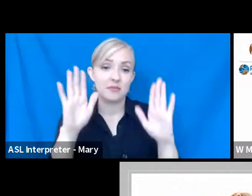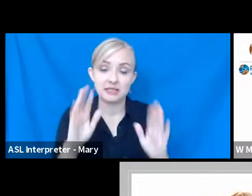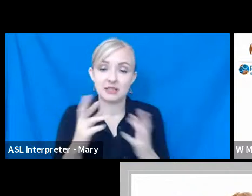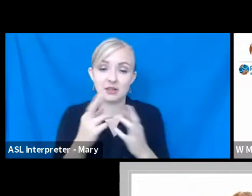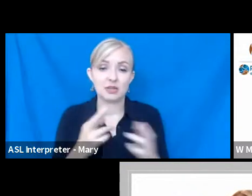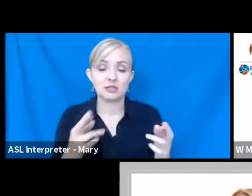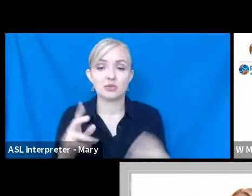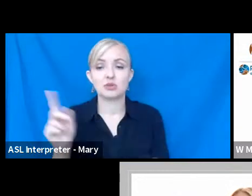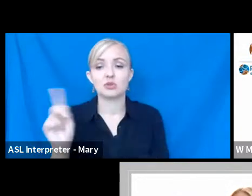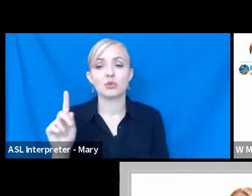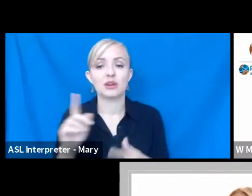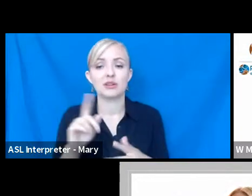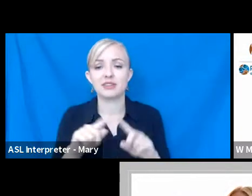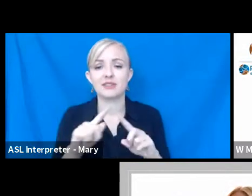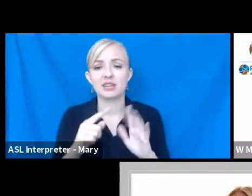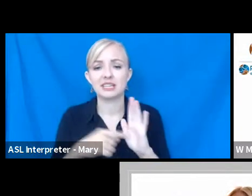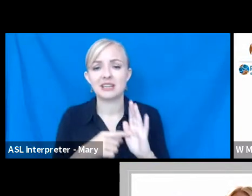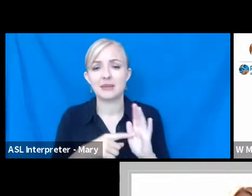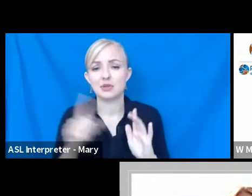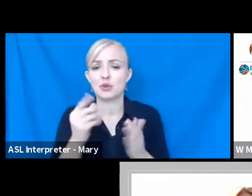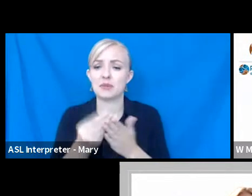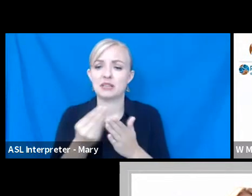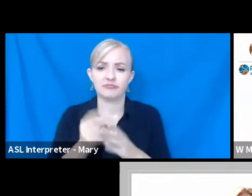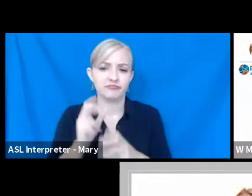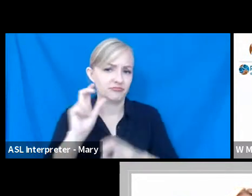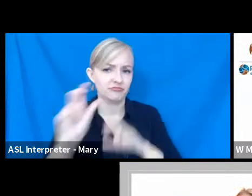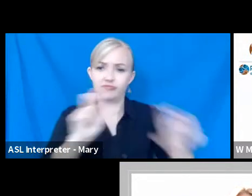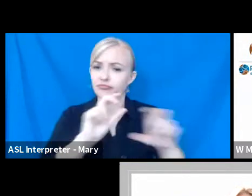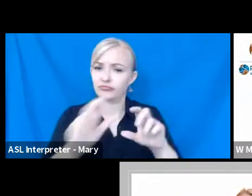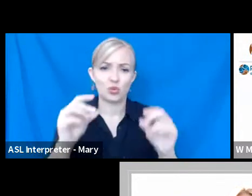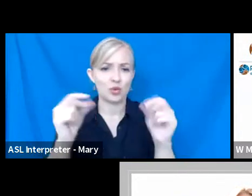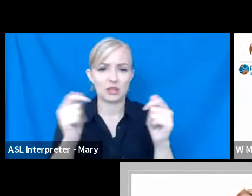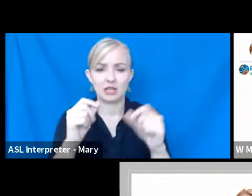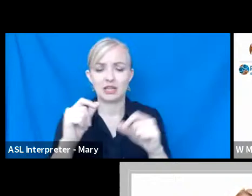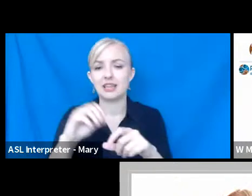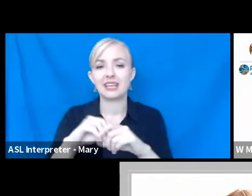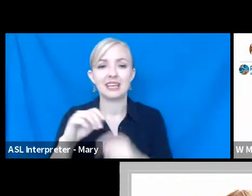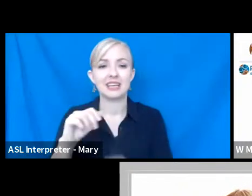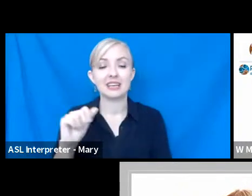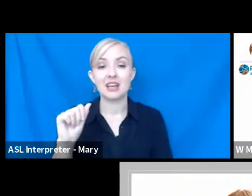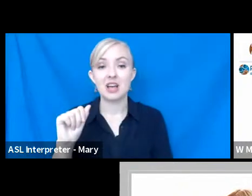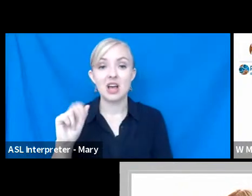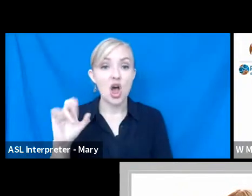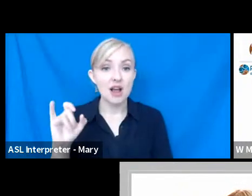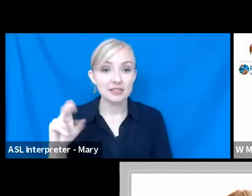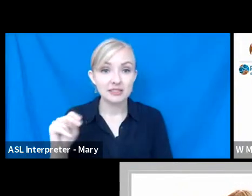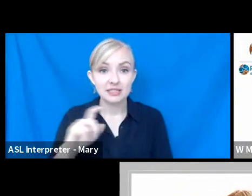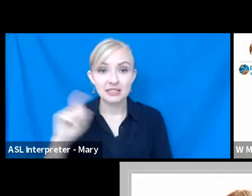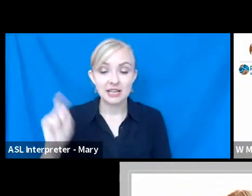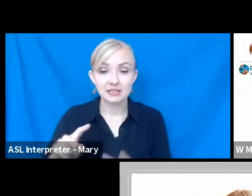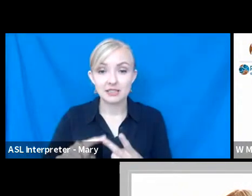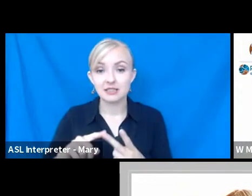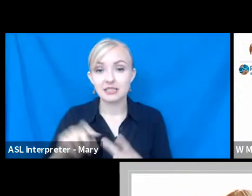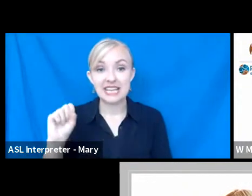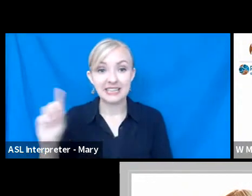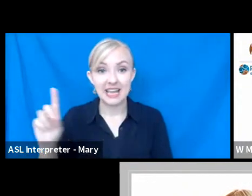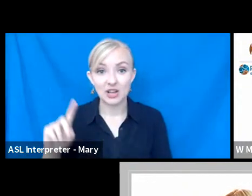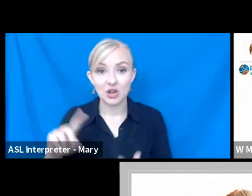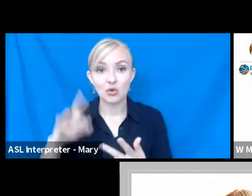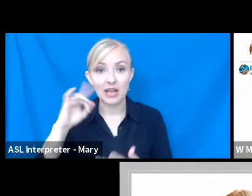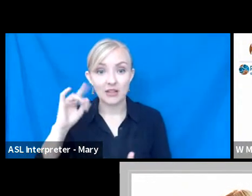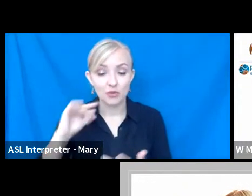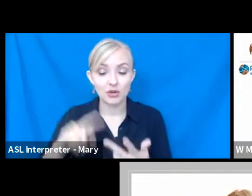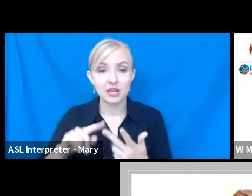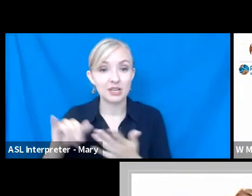examples where funds are getting out quickly in the Austin, Texas, San Diego, Miami-Dade, New